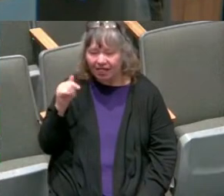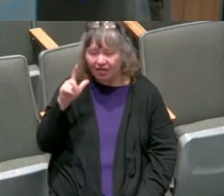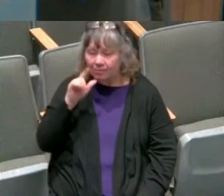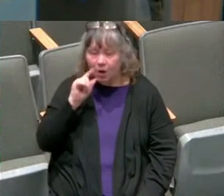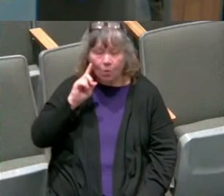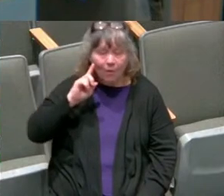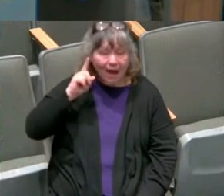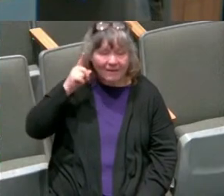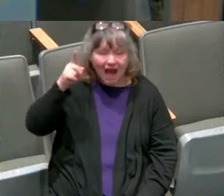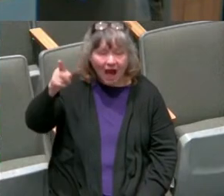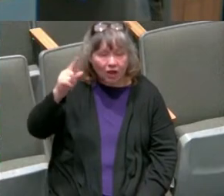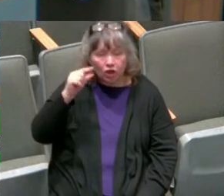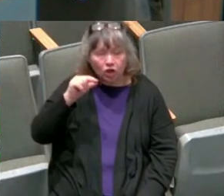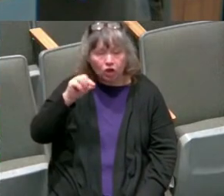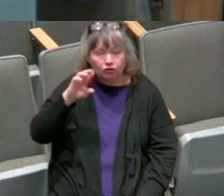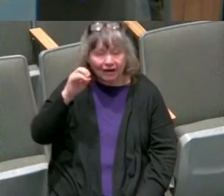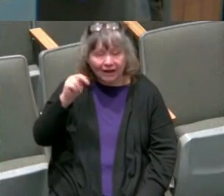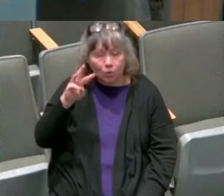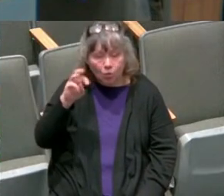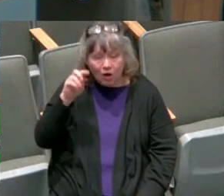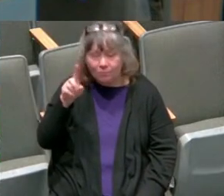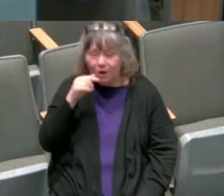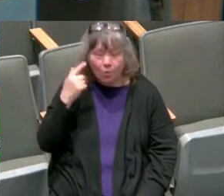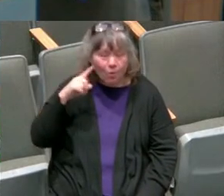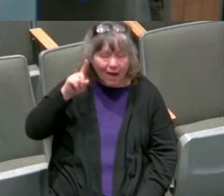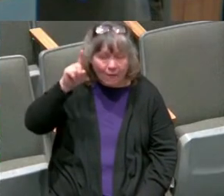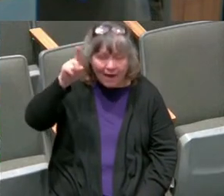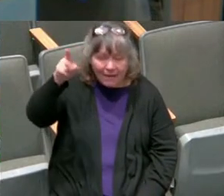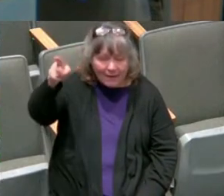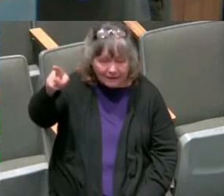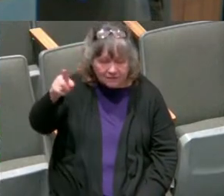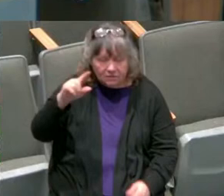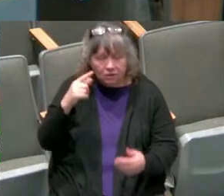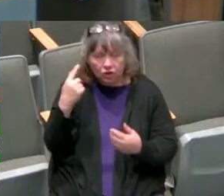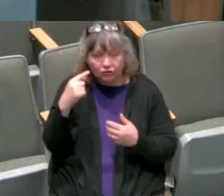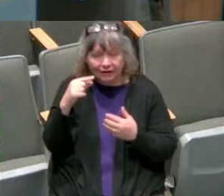behind Greenwood I mean way way behind there